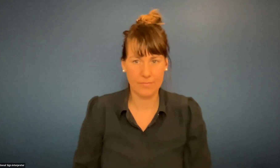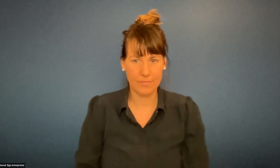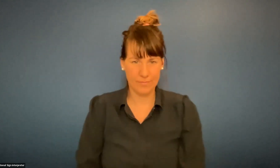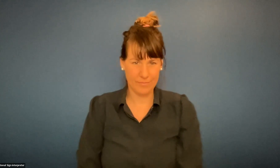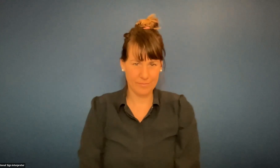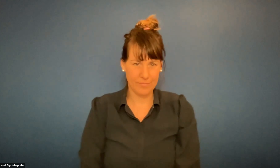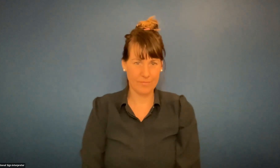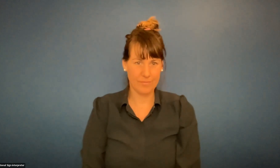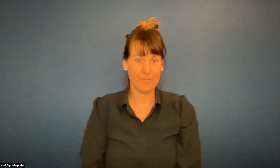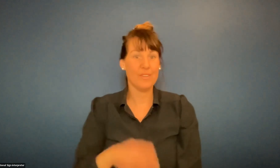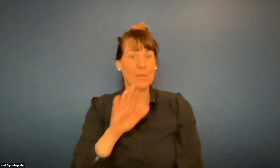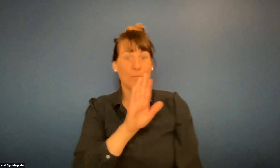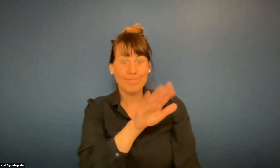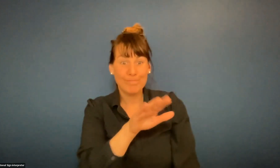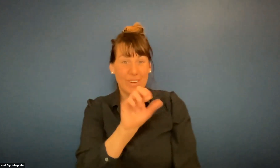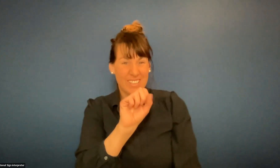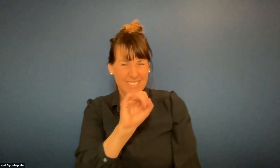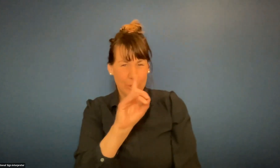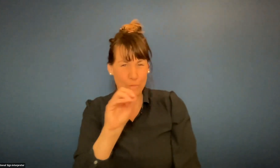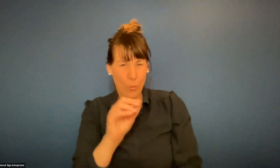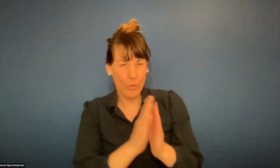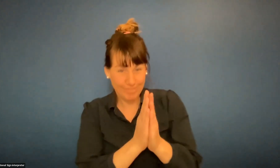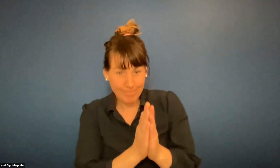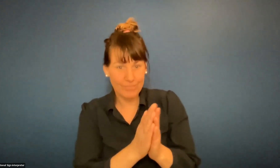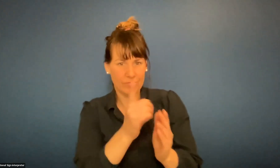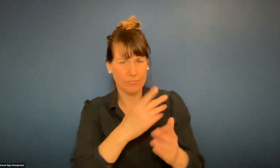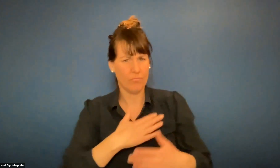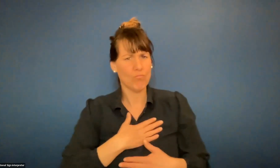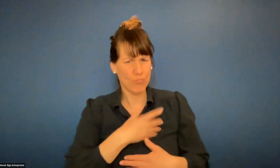Oh, you're back. Please continue.